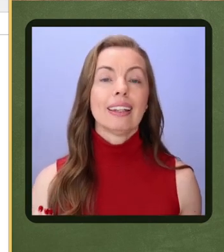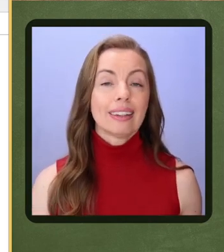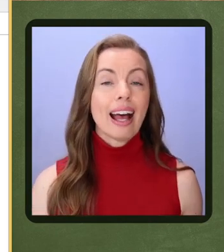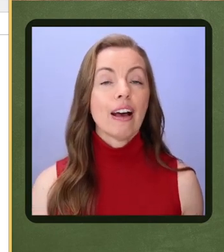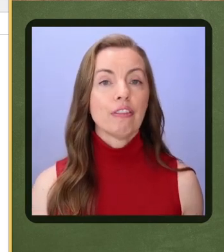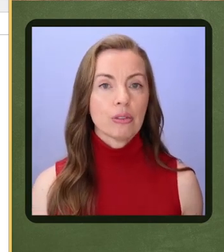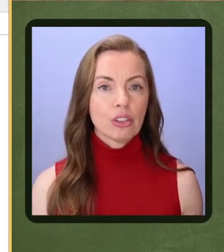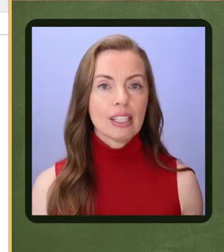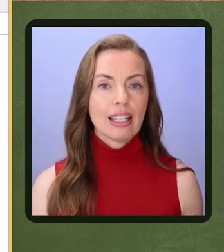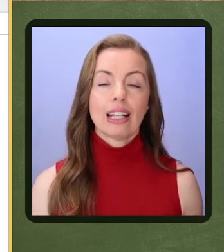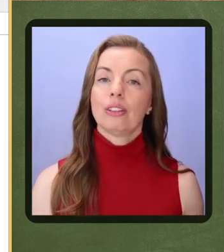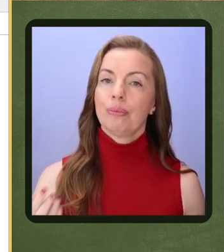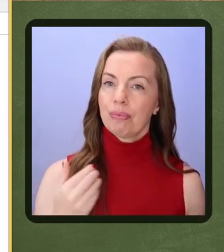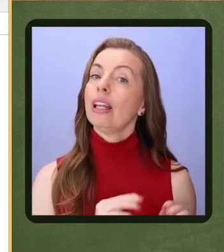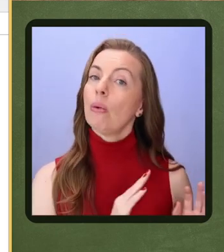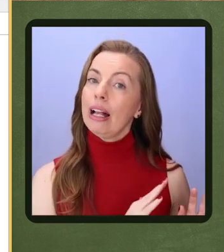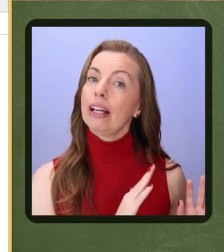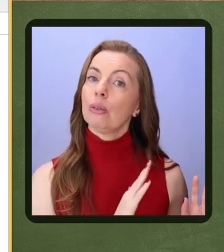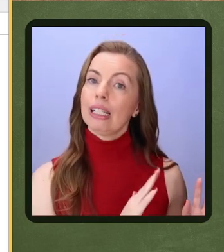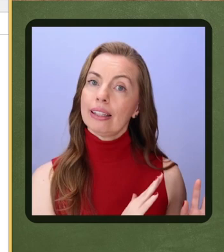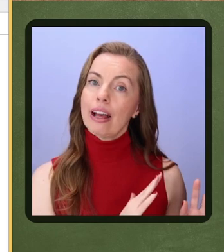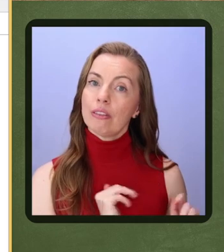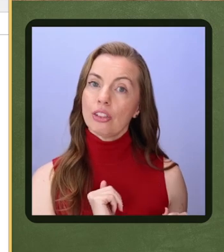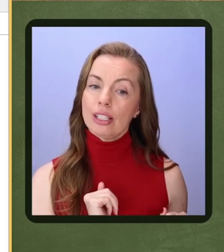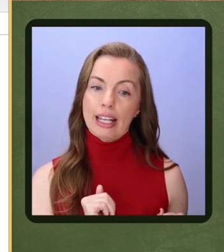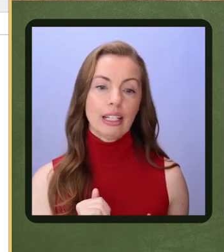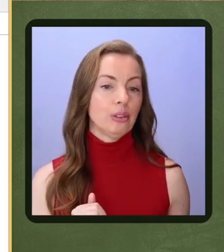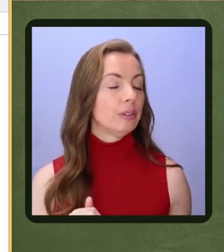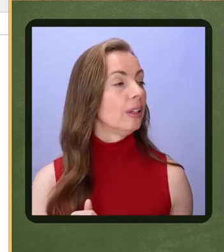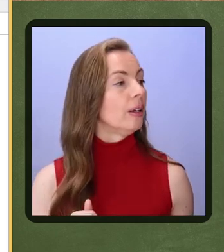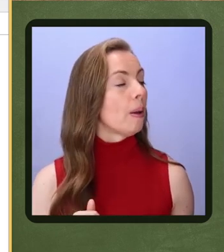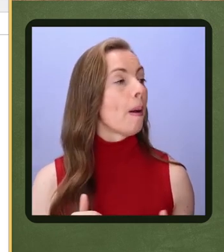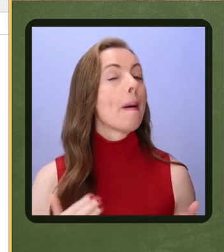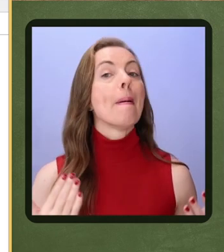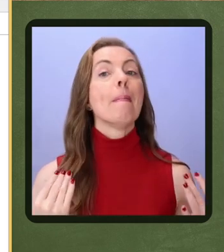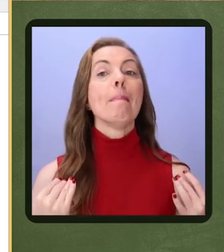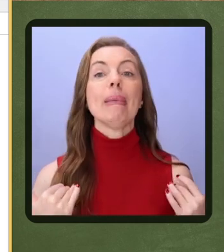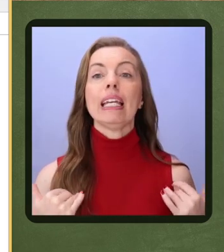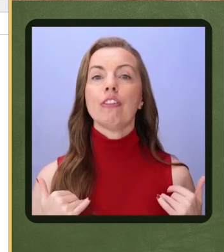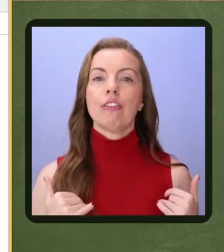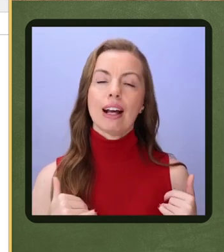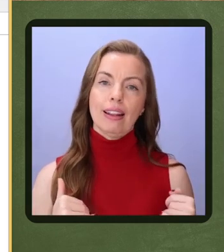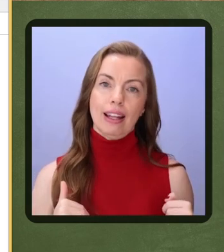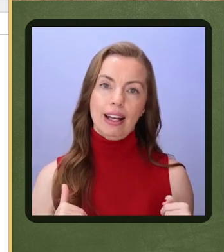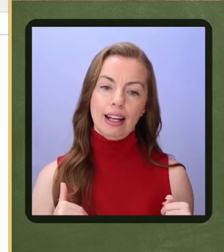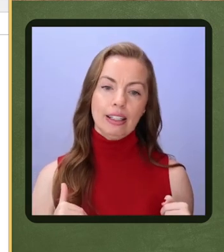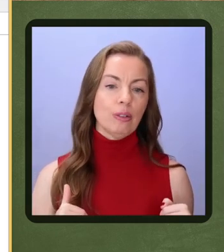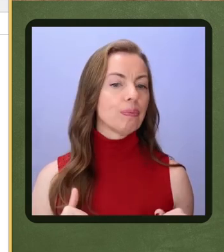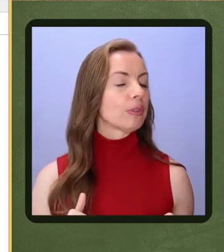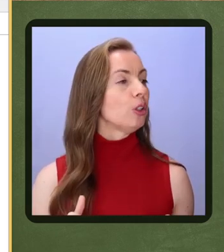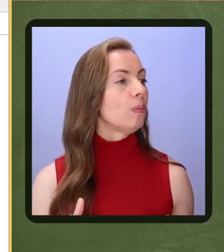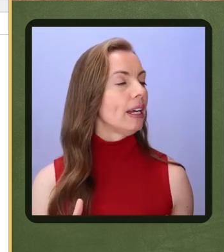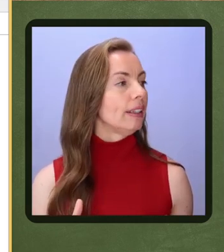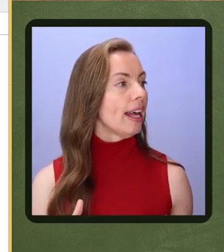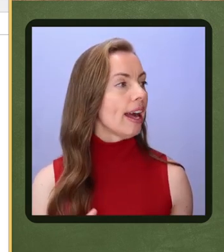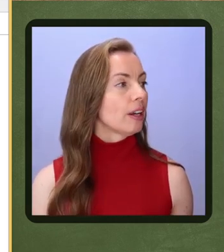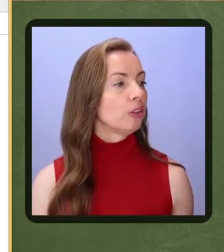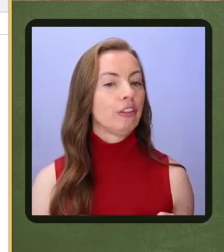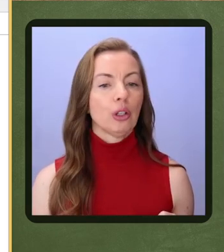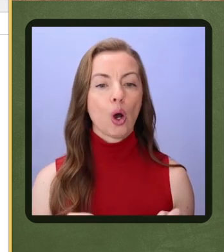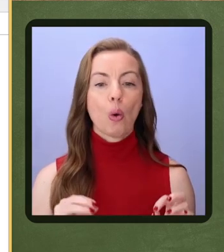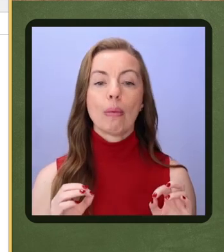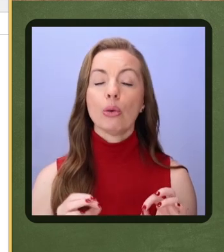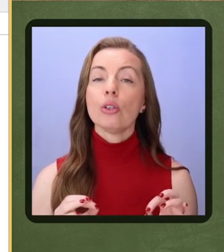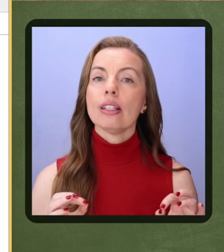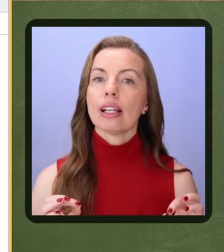o que estavam dizendo. Não era o que estavam dizendo. Me falaram que o